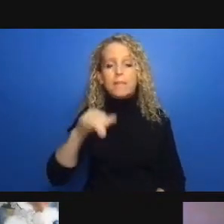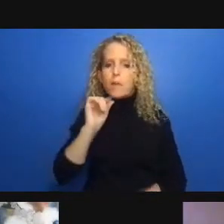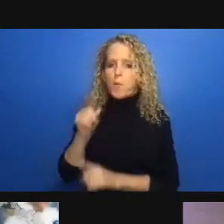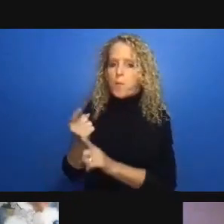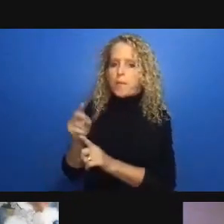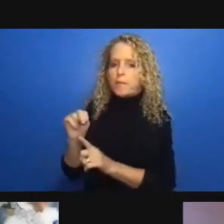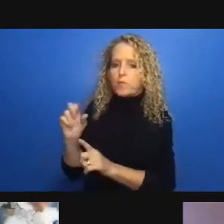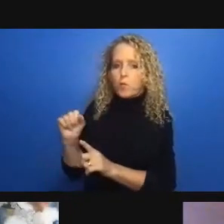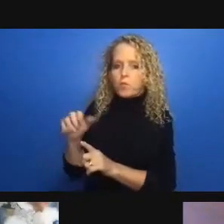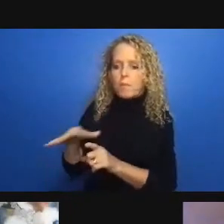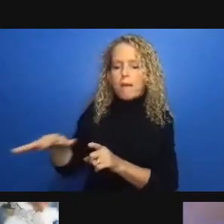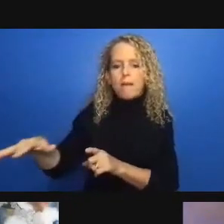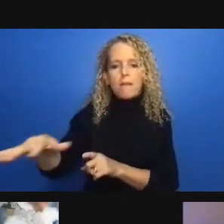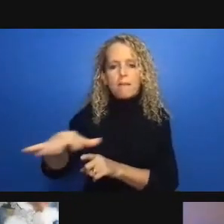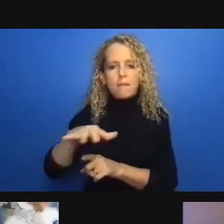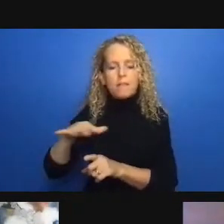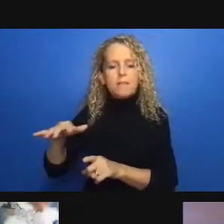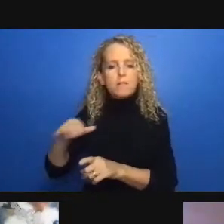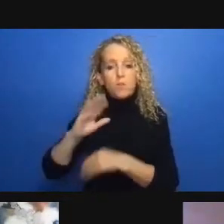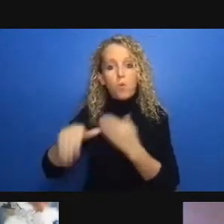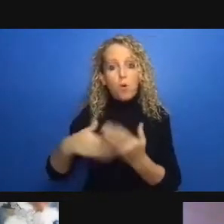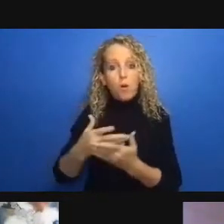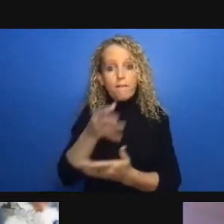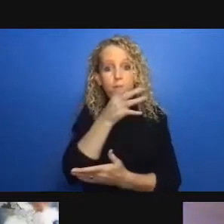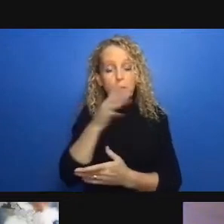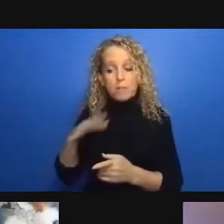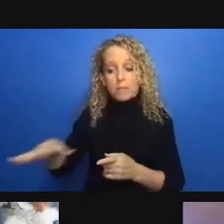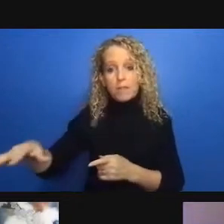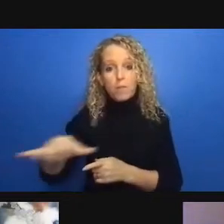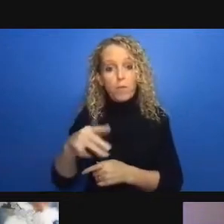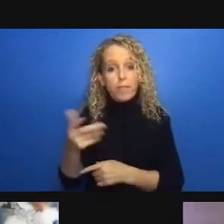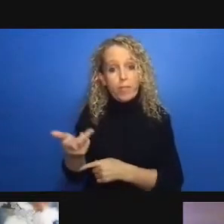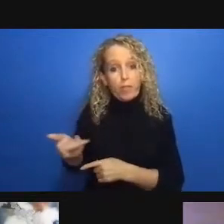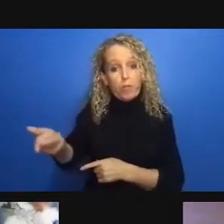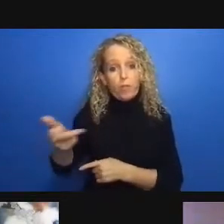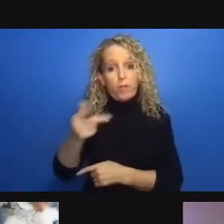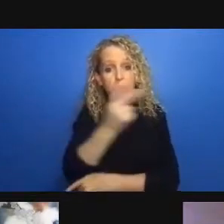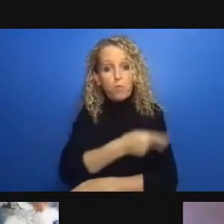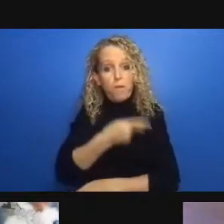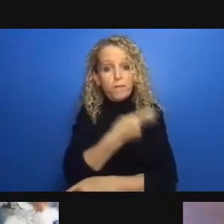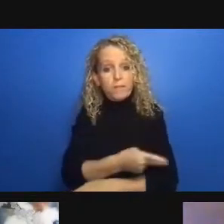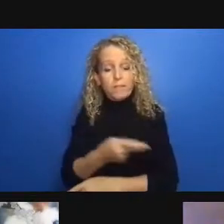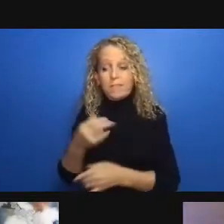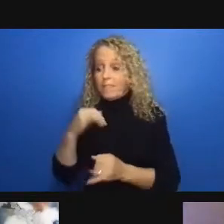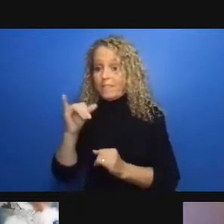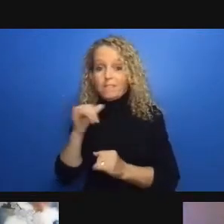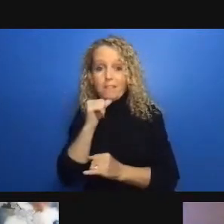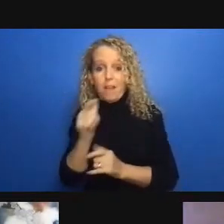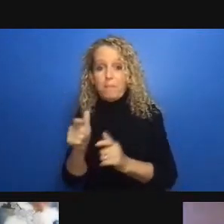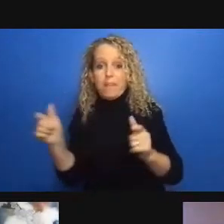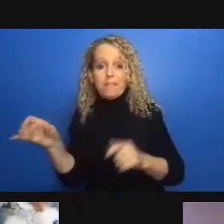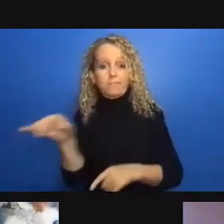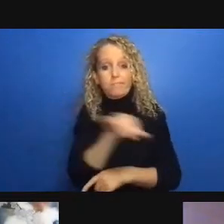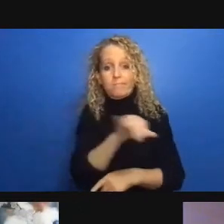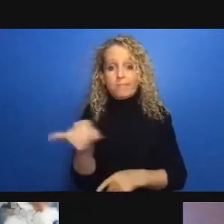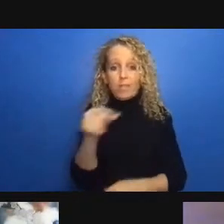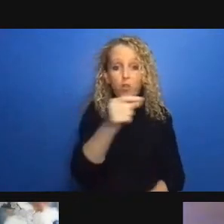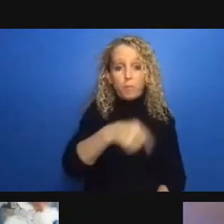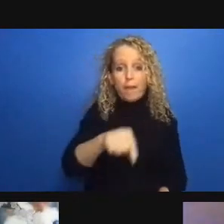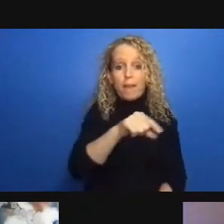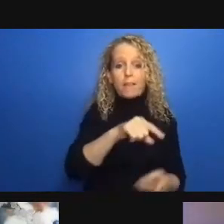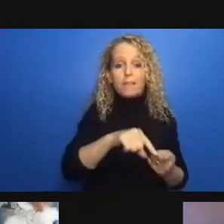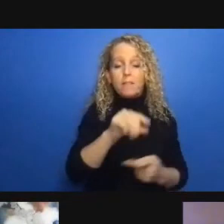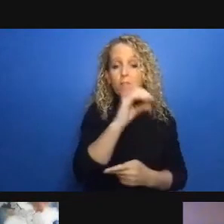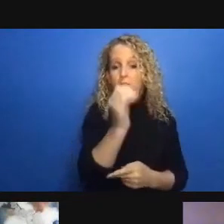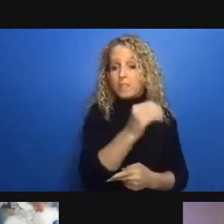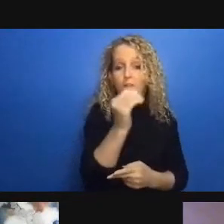all of our farmer populations within the three provinces, we're still not as big as Quebec and Ontario. So I think we have to be thinking about,